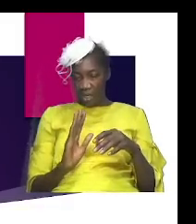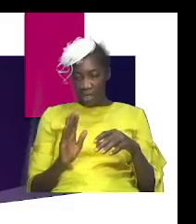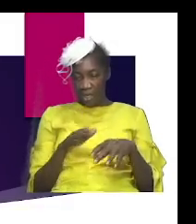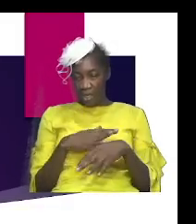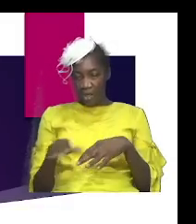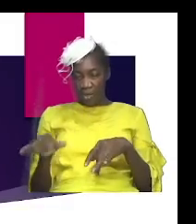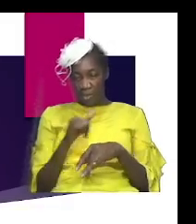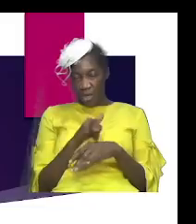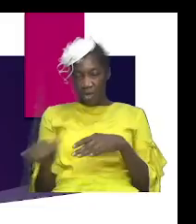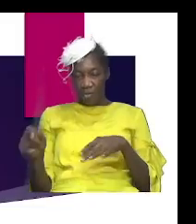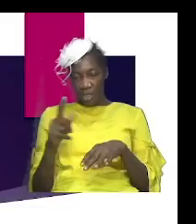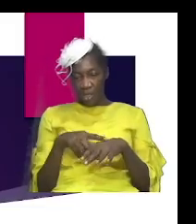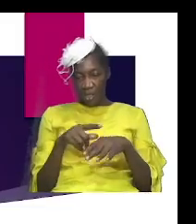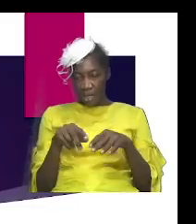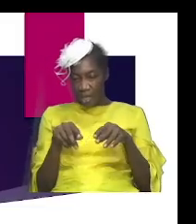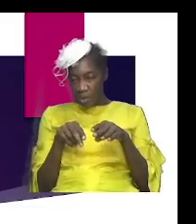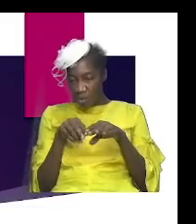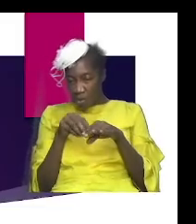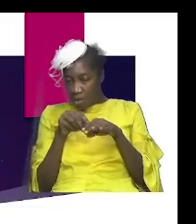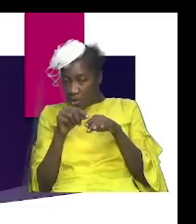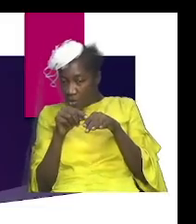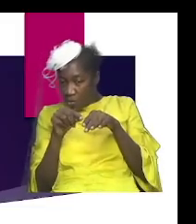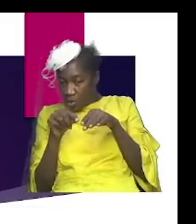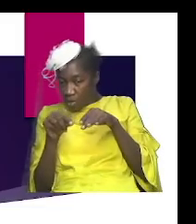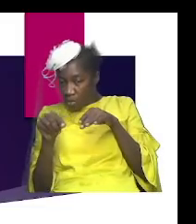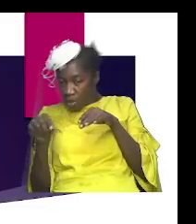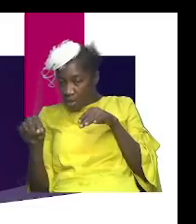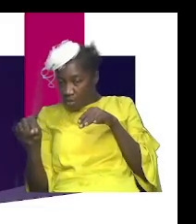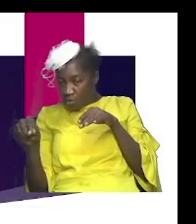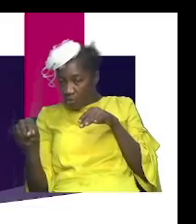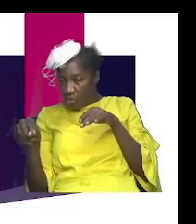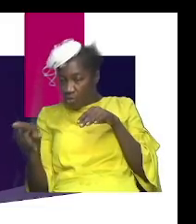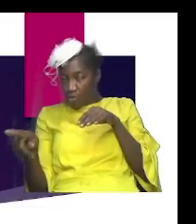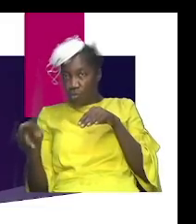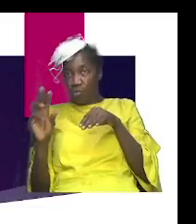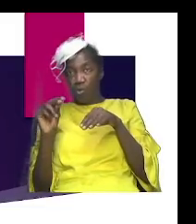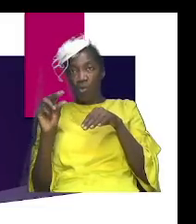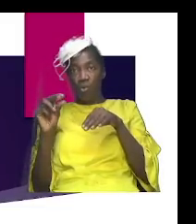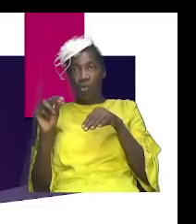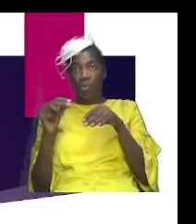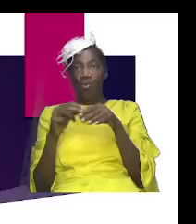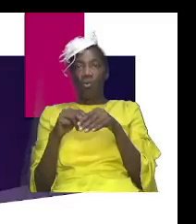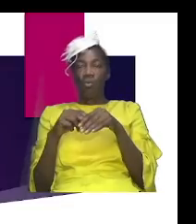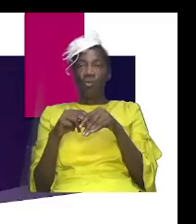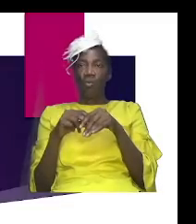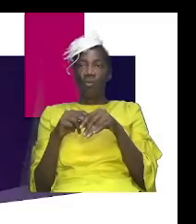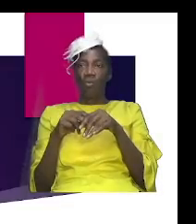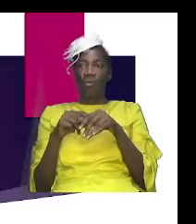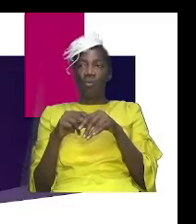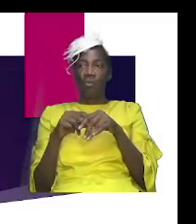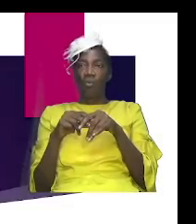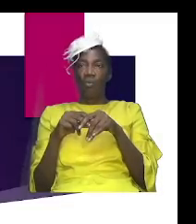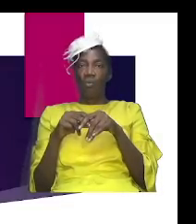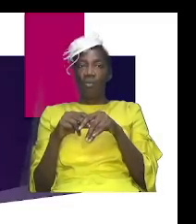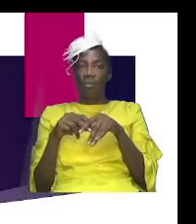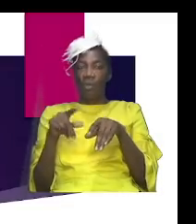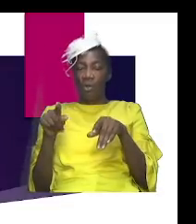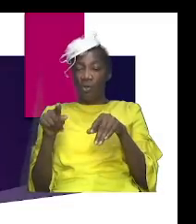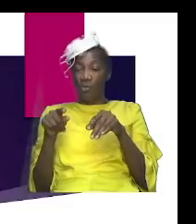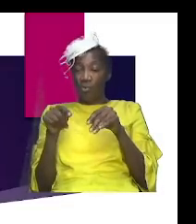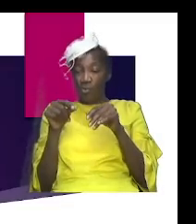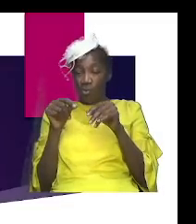time will slip through a crack. There will be no loopholes. And nobody who